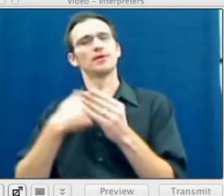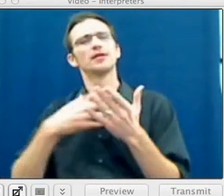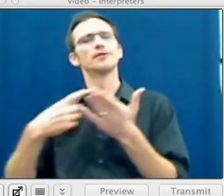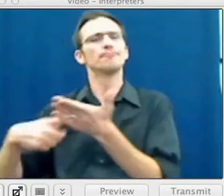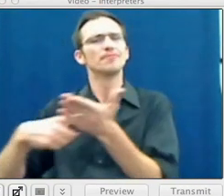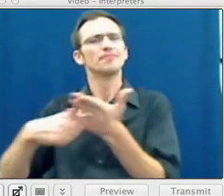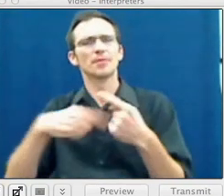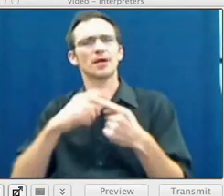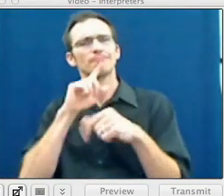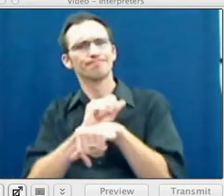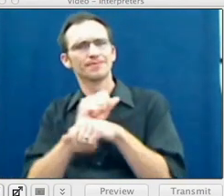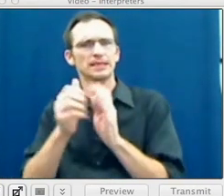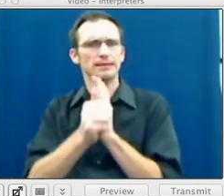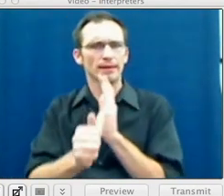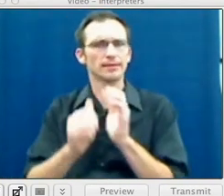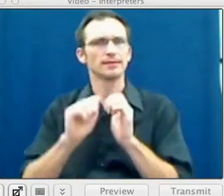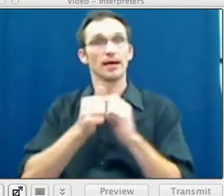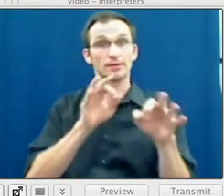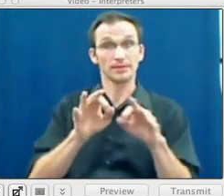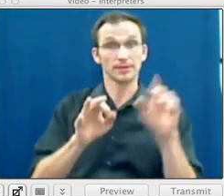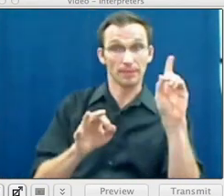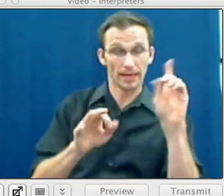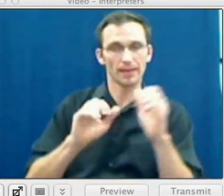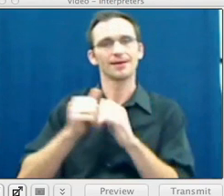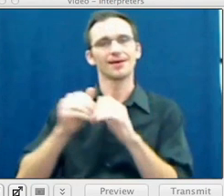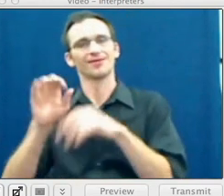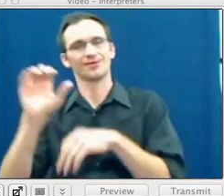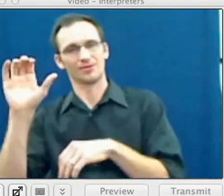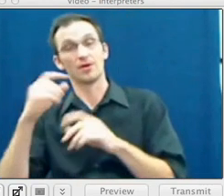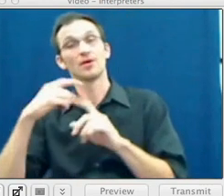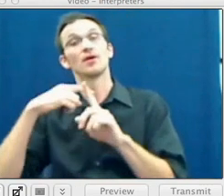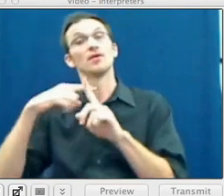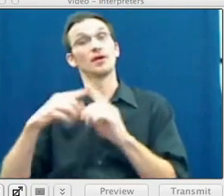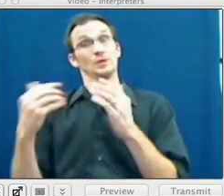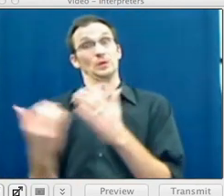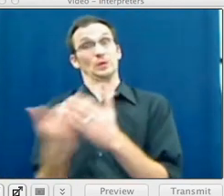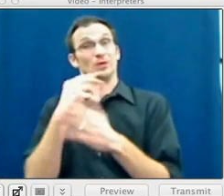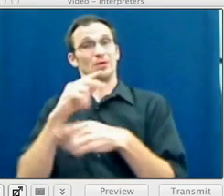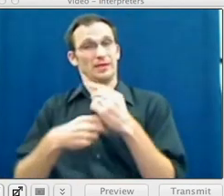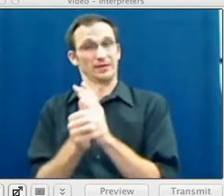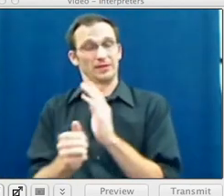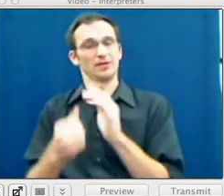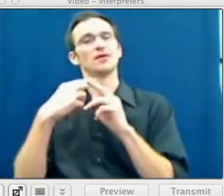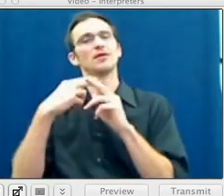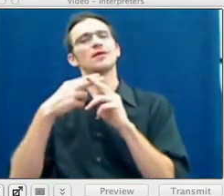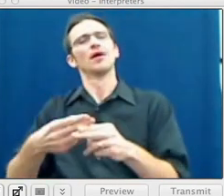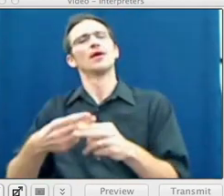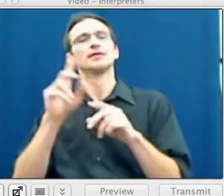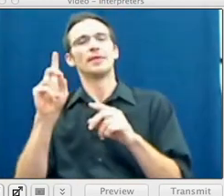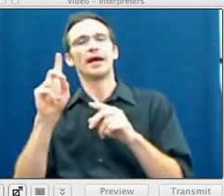and controls. And we also started teaching a set of new skills, which was the demand constellations and values.